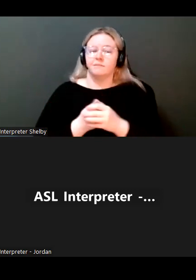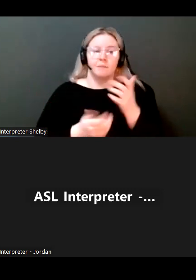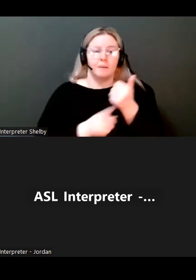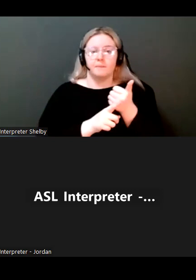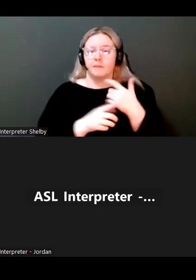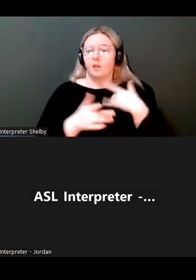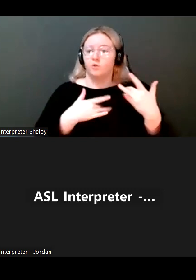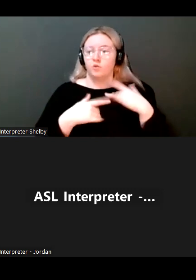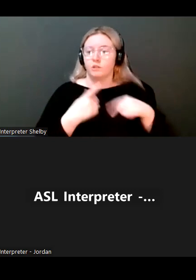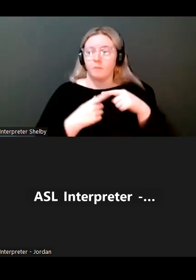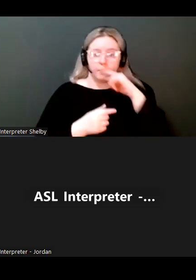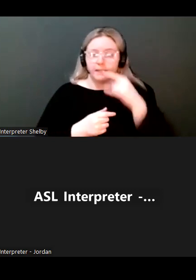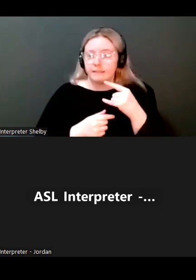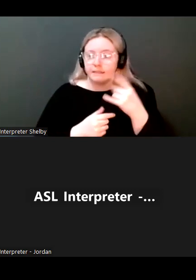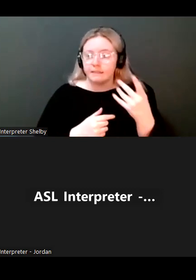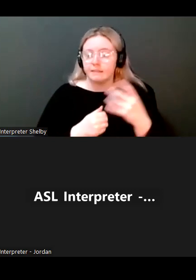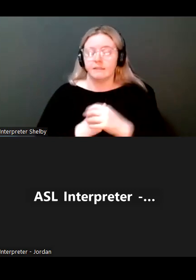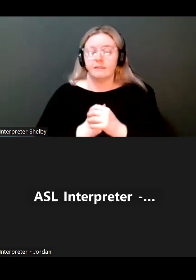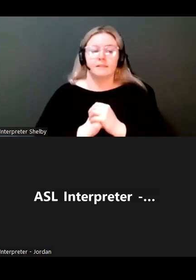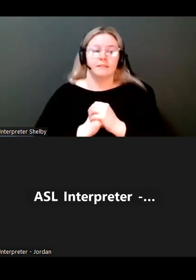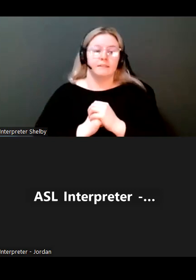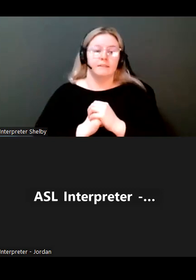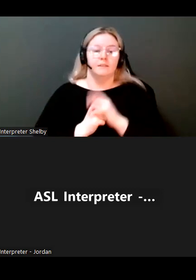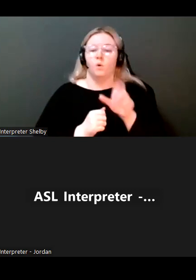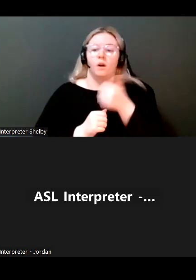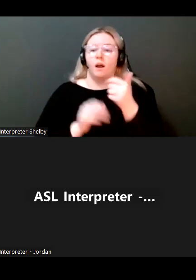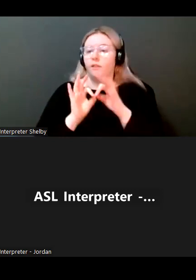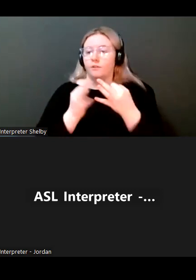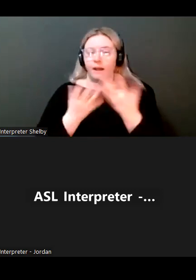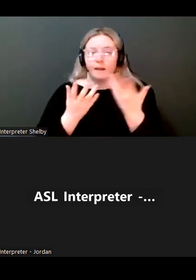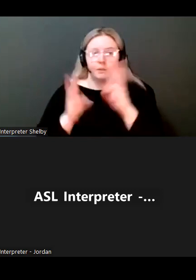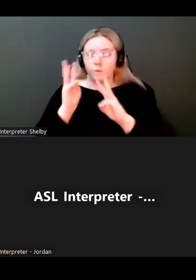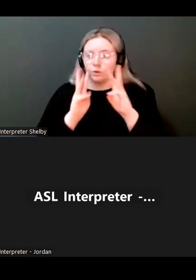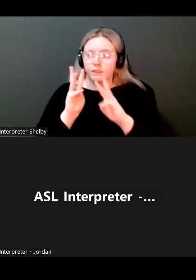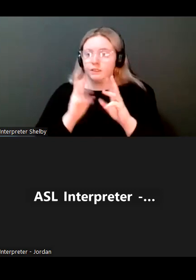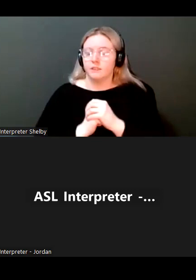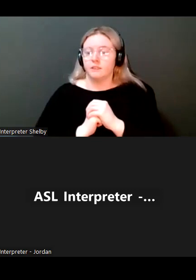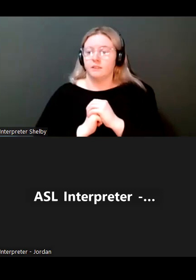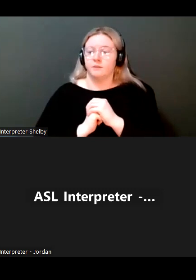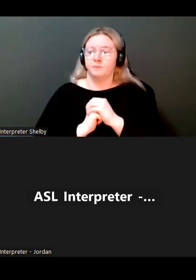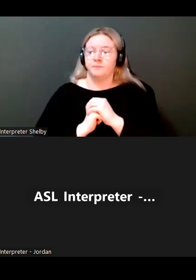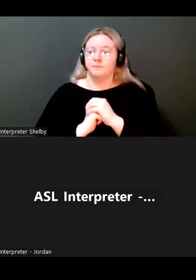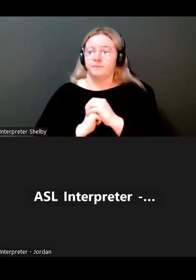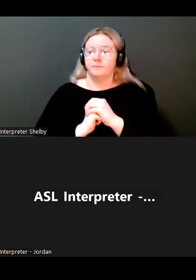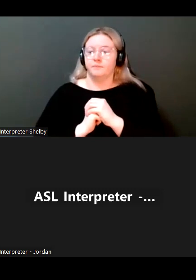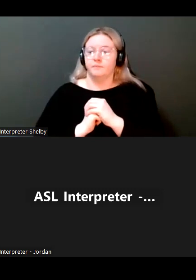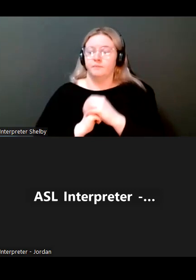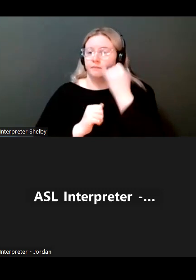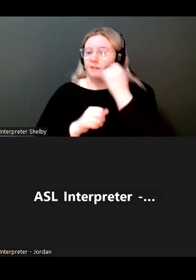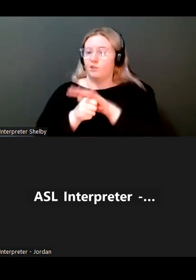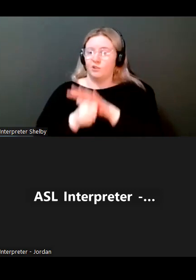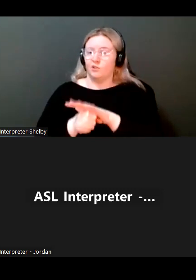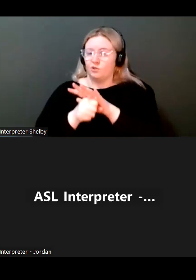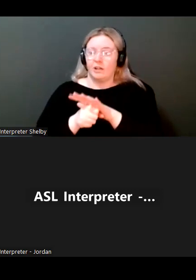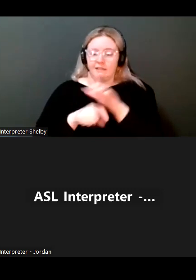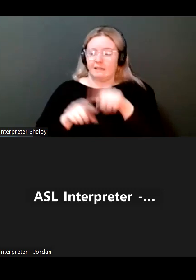their children or other family members, having difficulty coping with stress in general. So